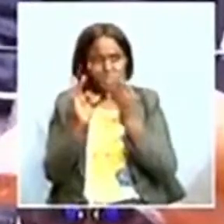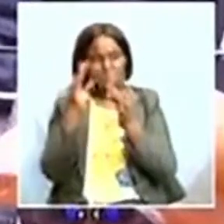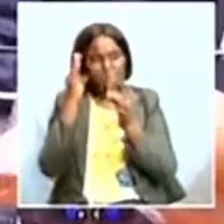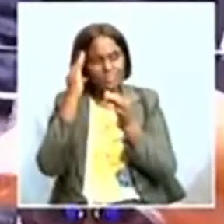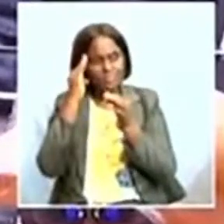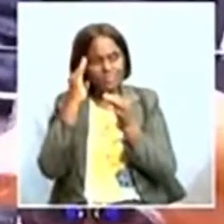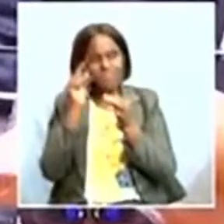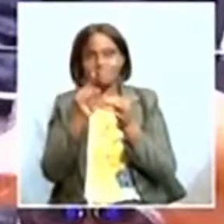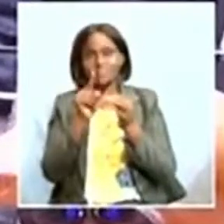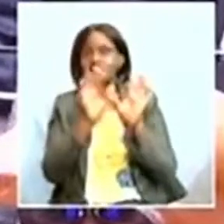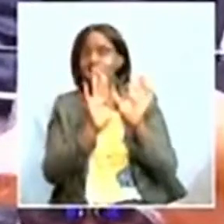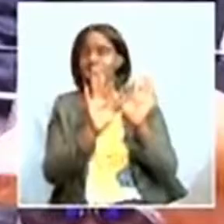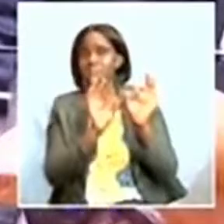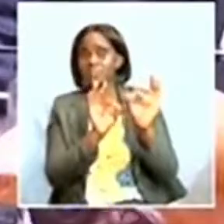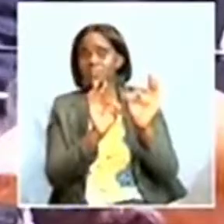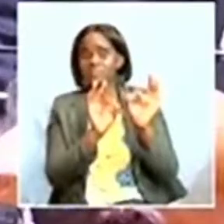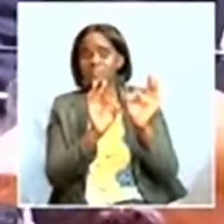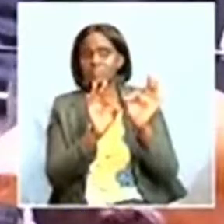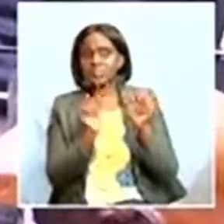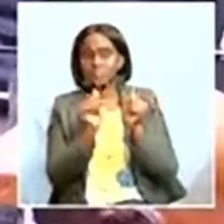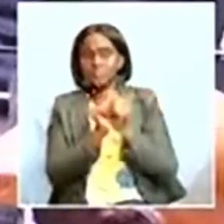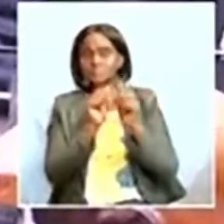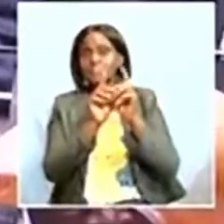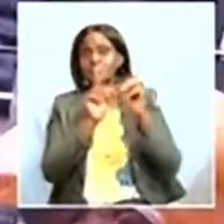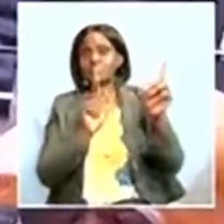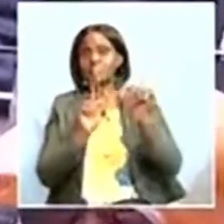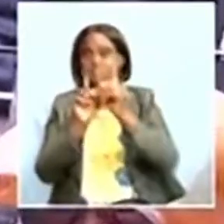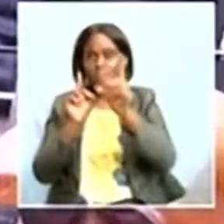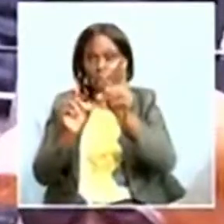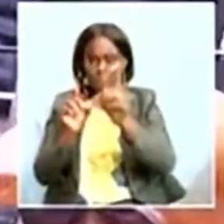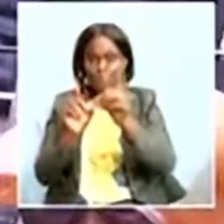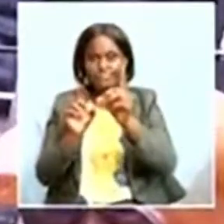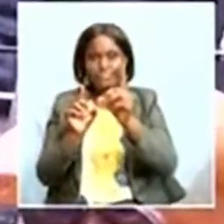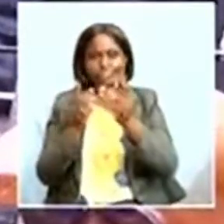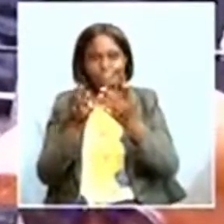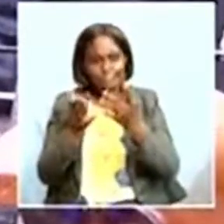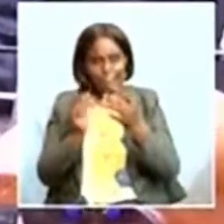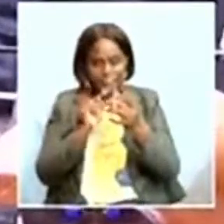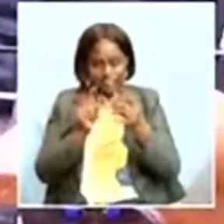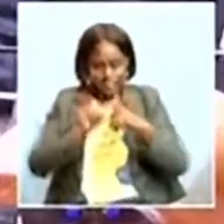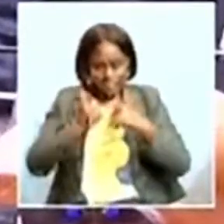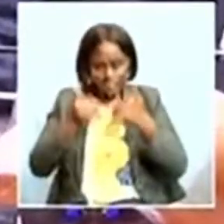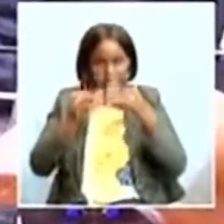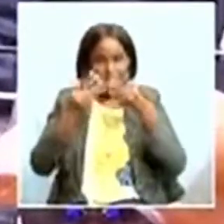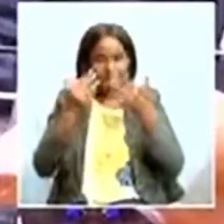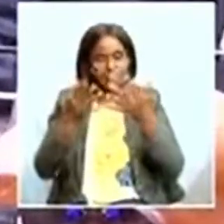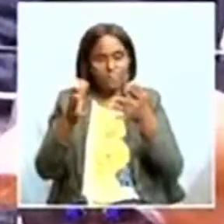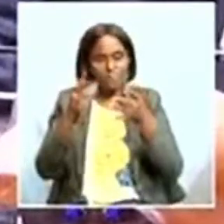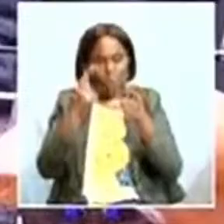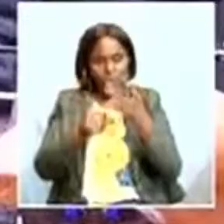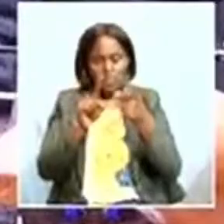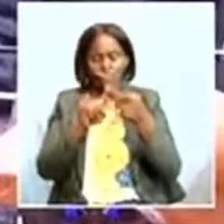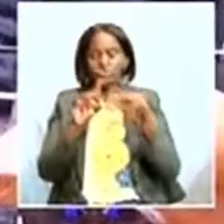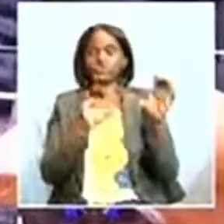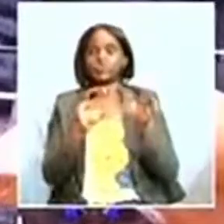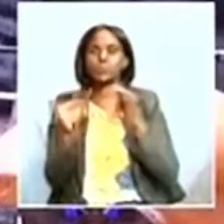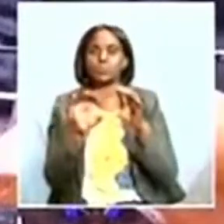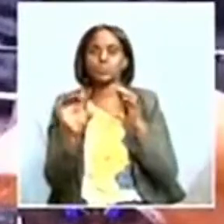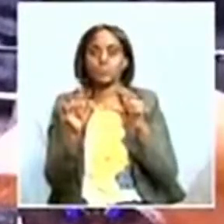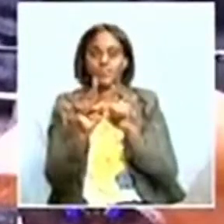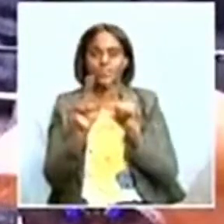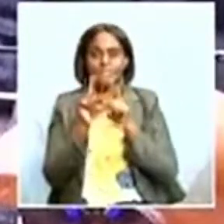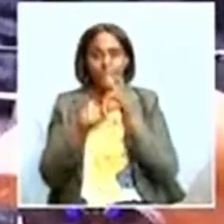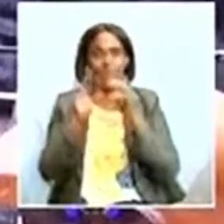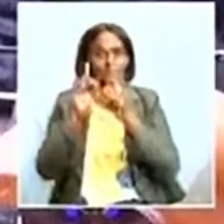to be where they are, with long distances, it is not up to us. As we have given them what to do, and